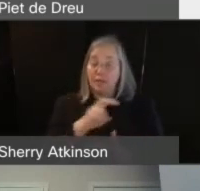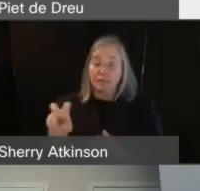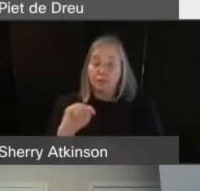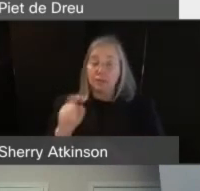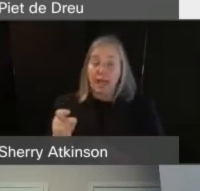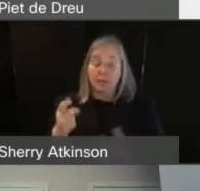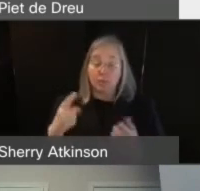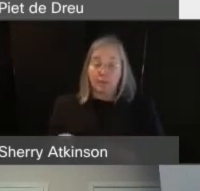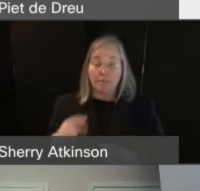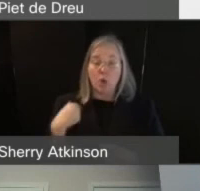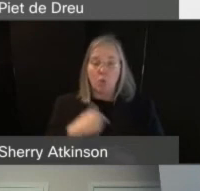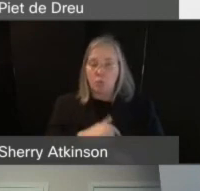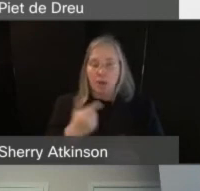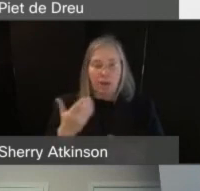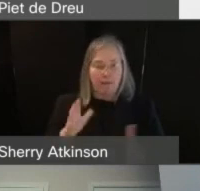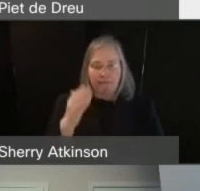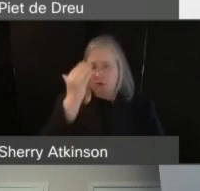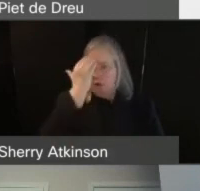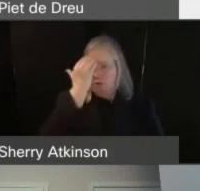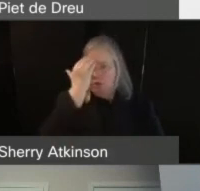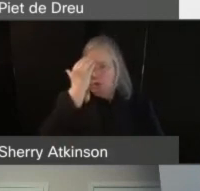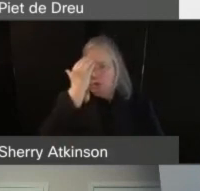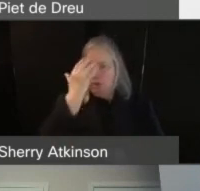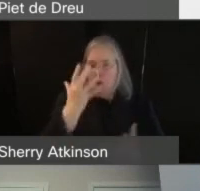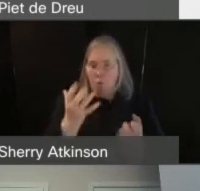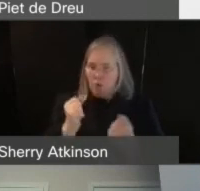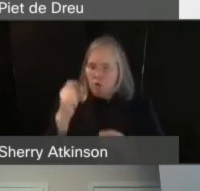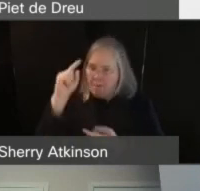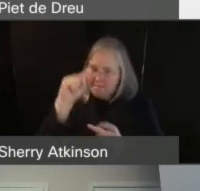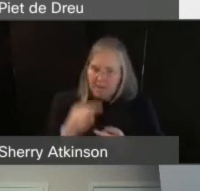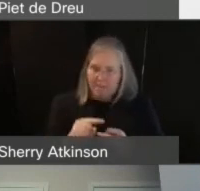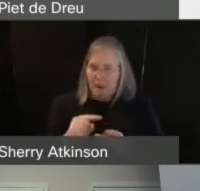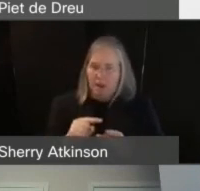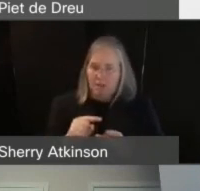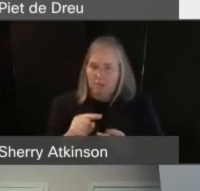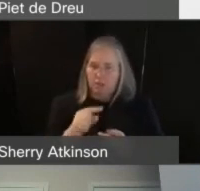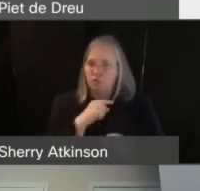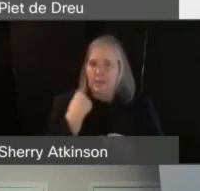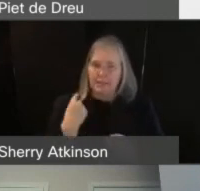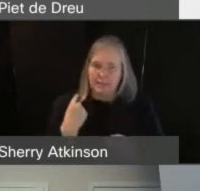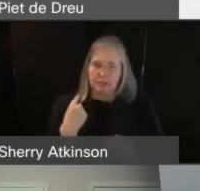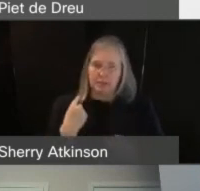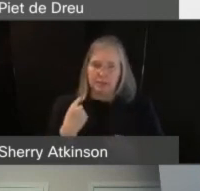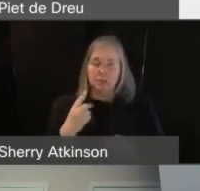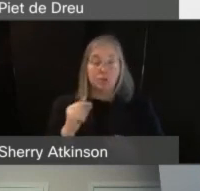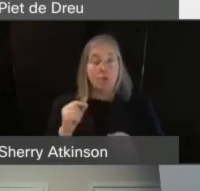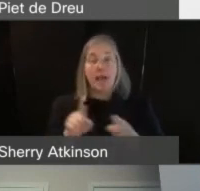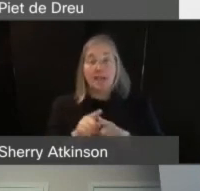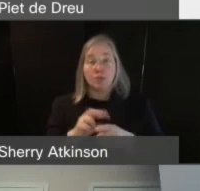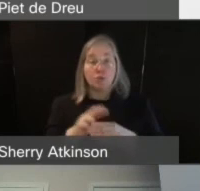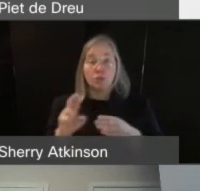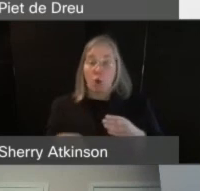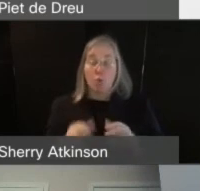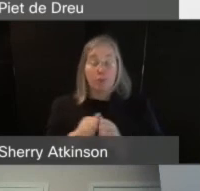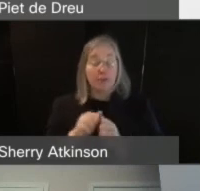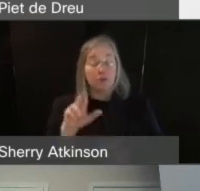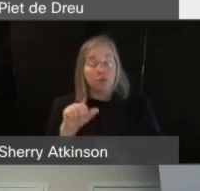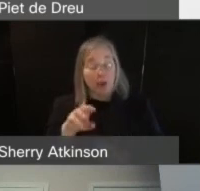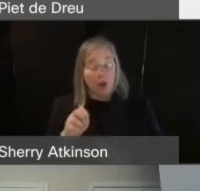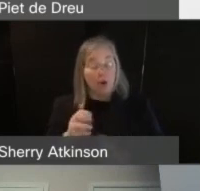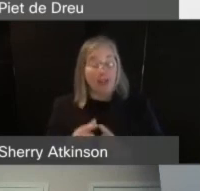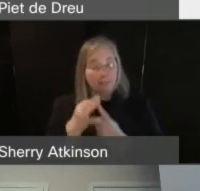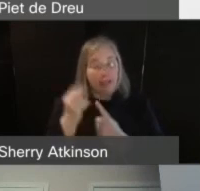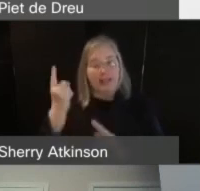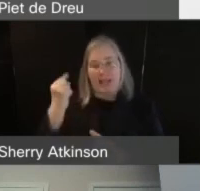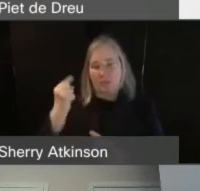have conscientiously want to minimize such risk. So as a result, with very rare exception, last year's exception because